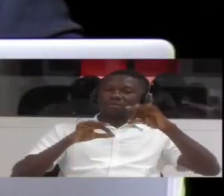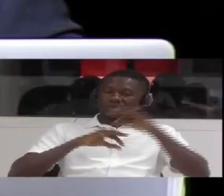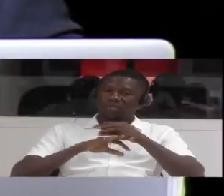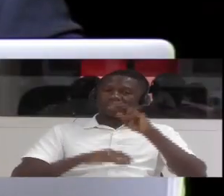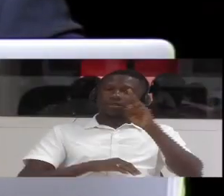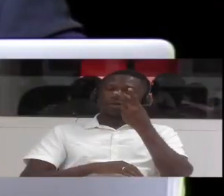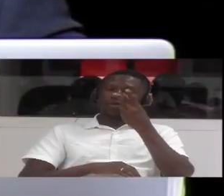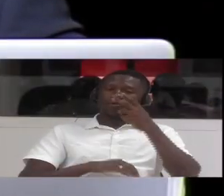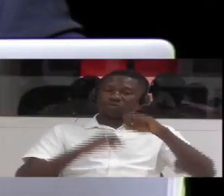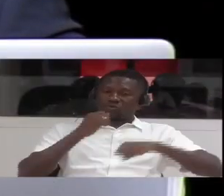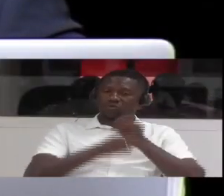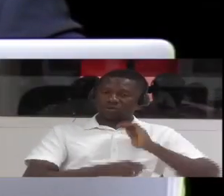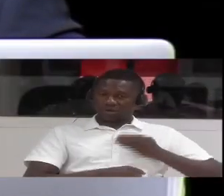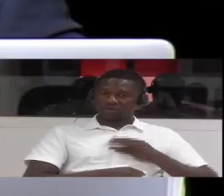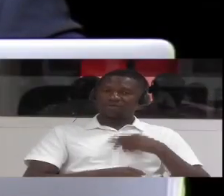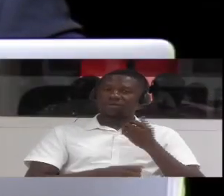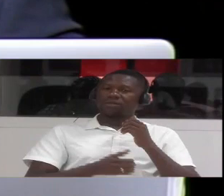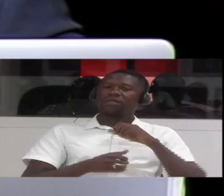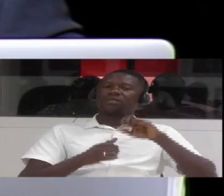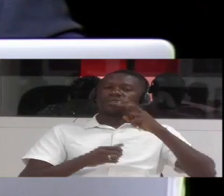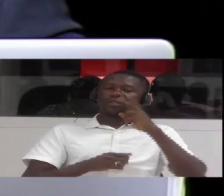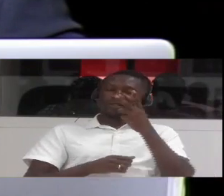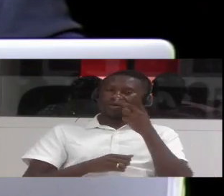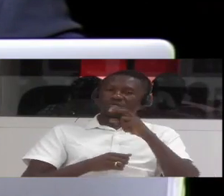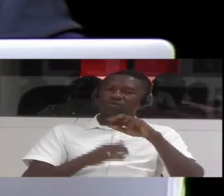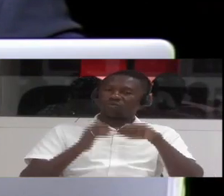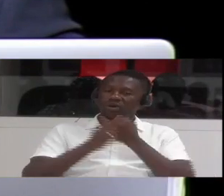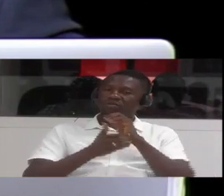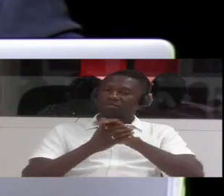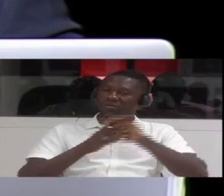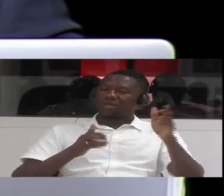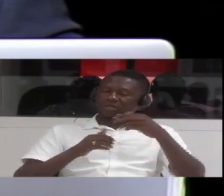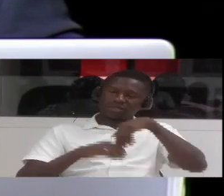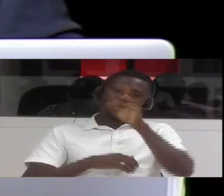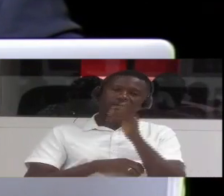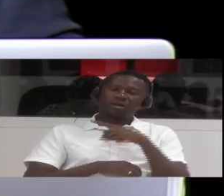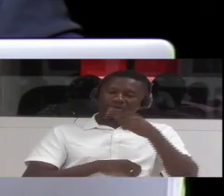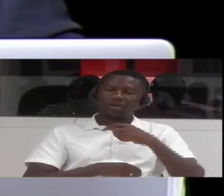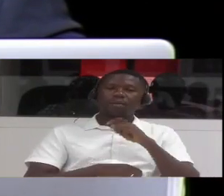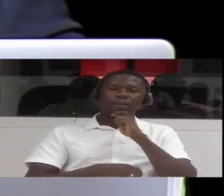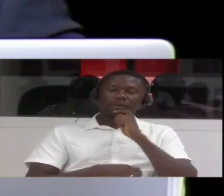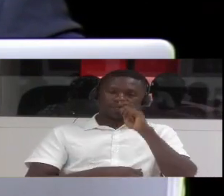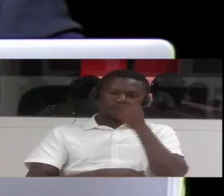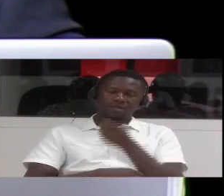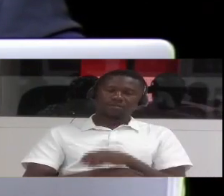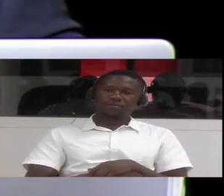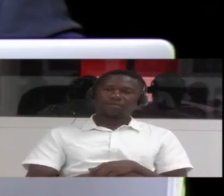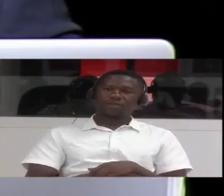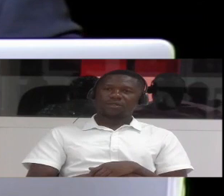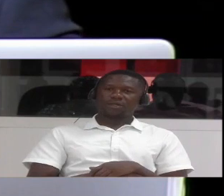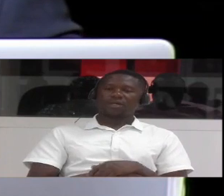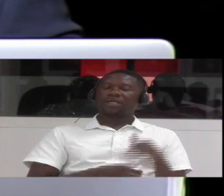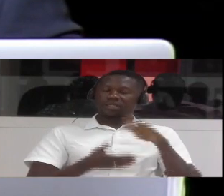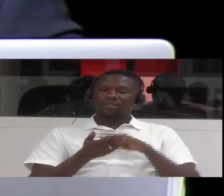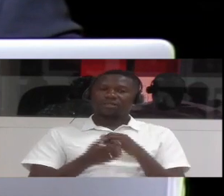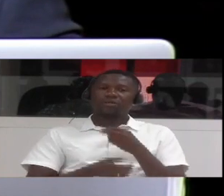And then he later died? Yeah. Now let's talk about another arrest on 15 June 2009 of Emil Touré,